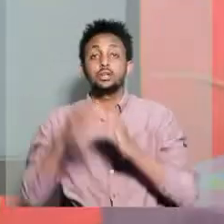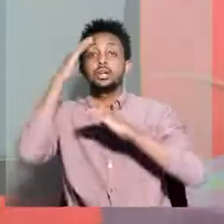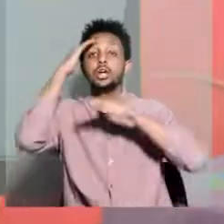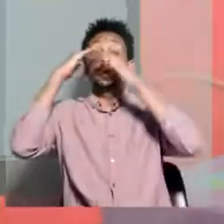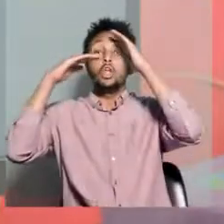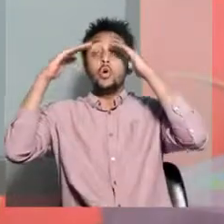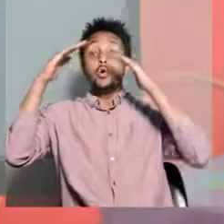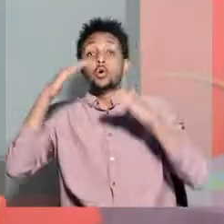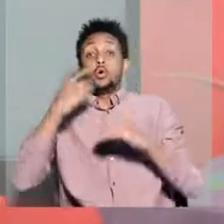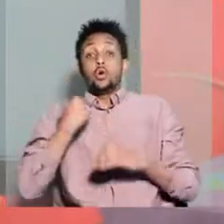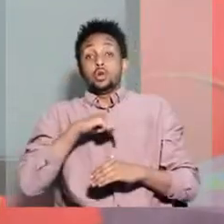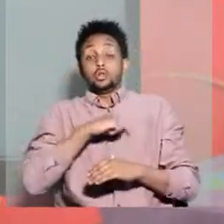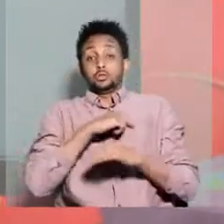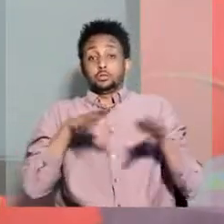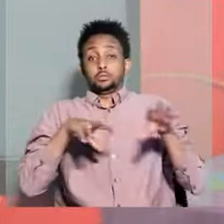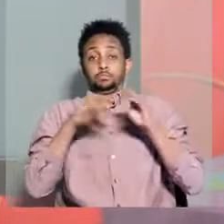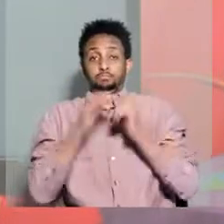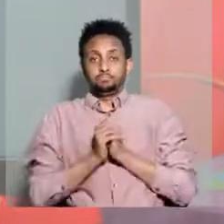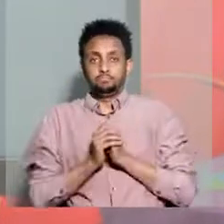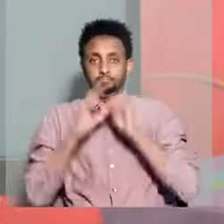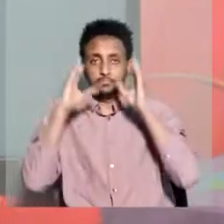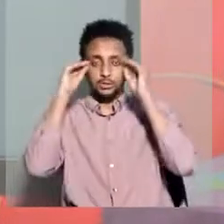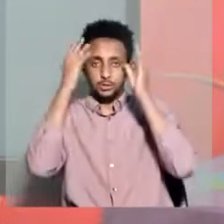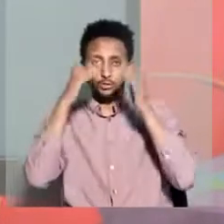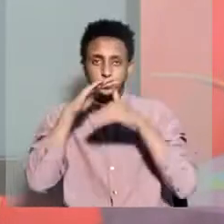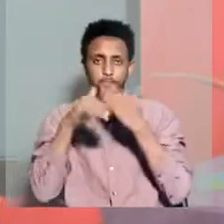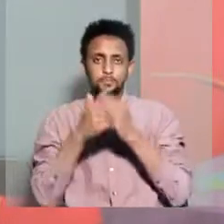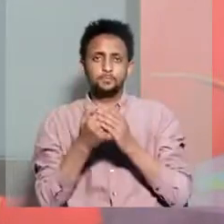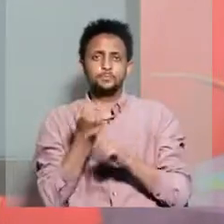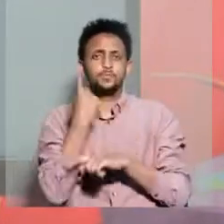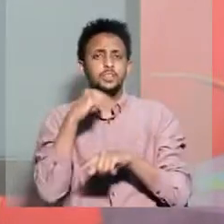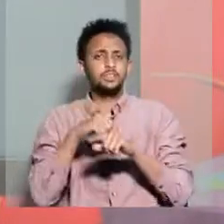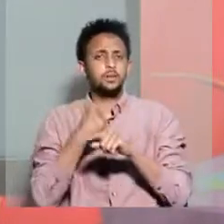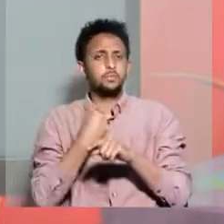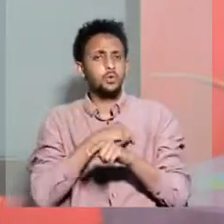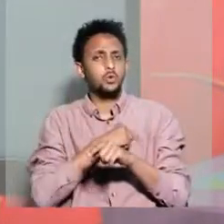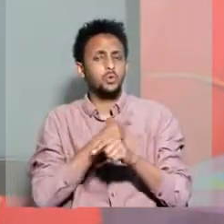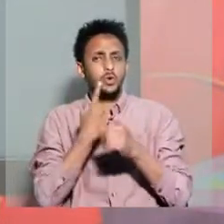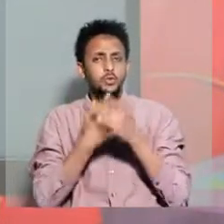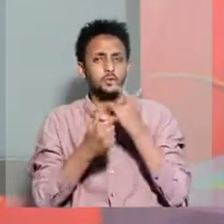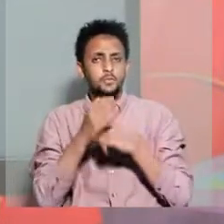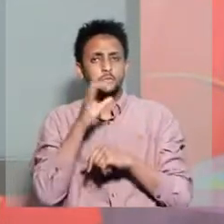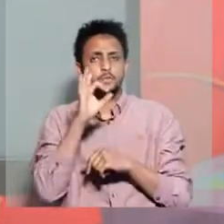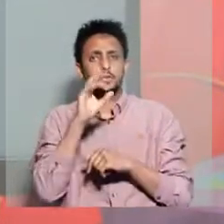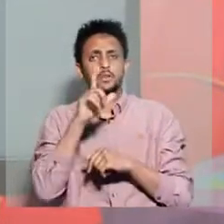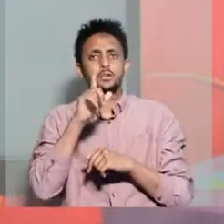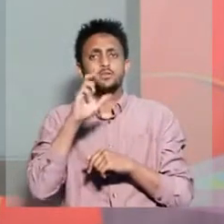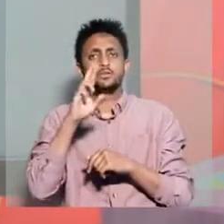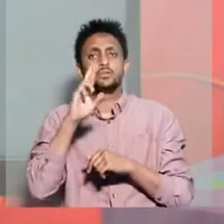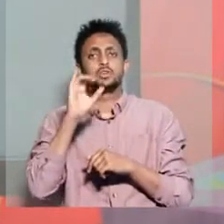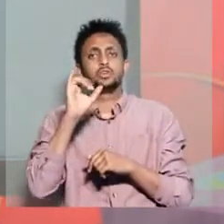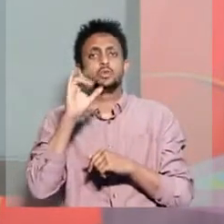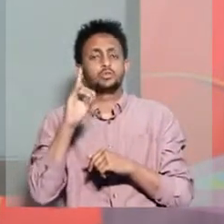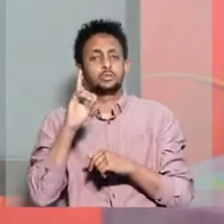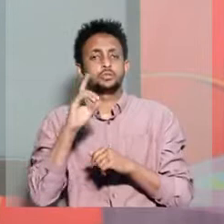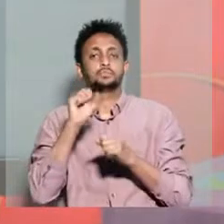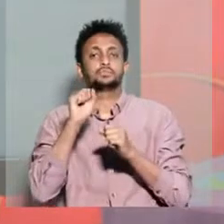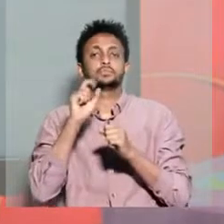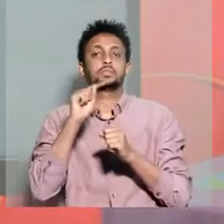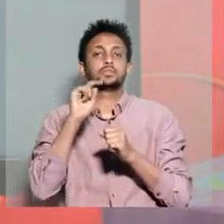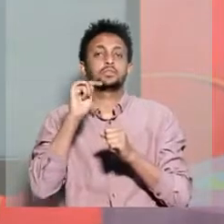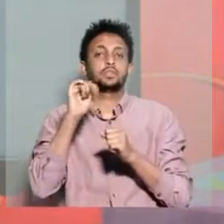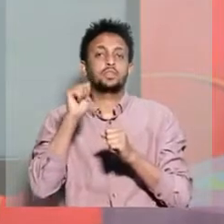Hello, our dear students and teachers. Previously, we have tried to see about fluid statics. We have tried to